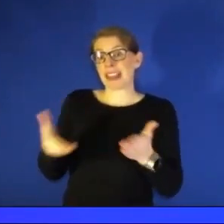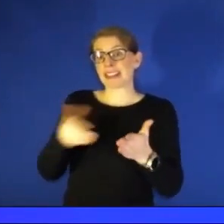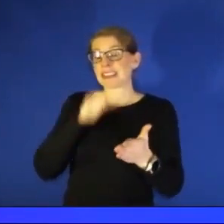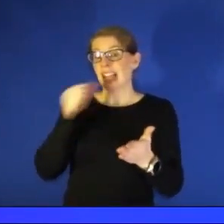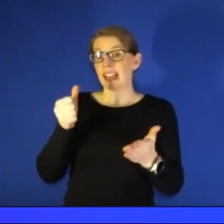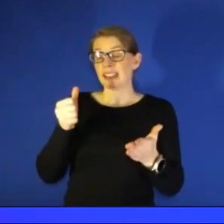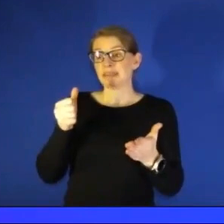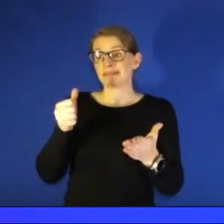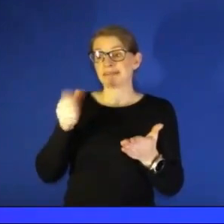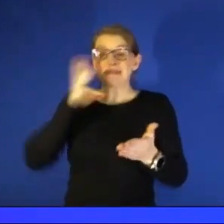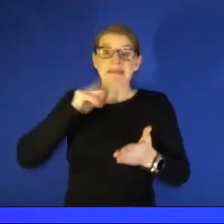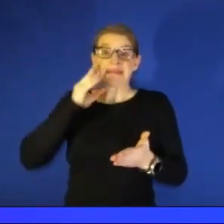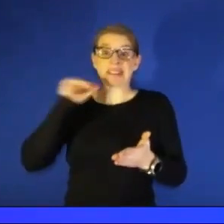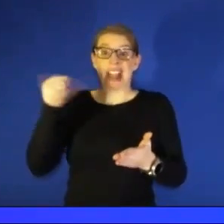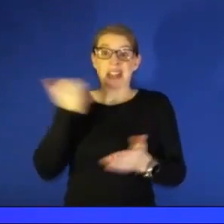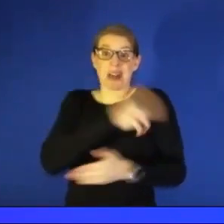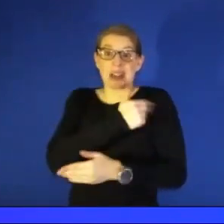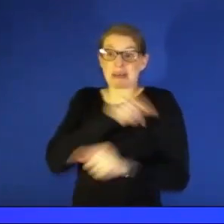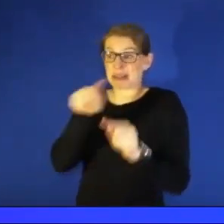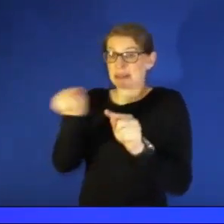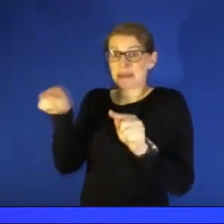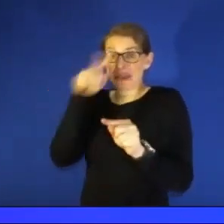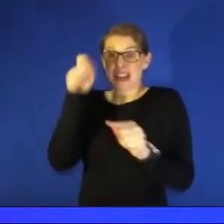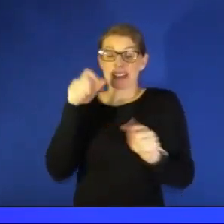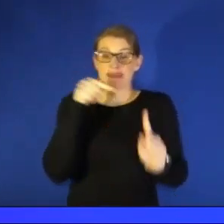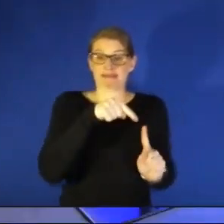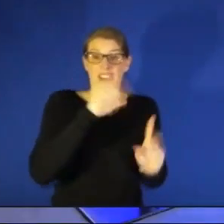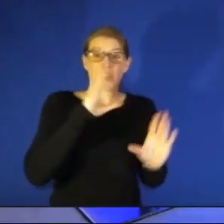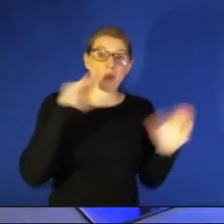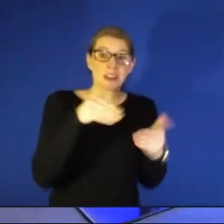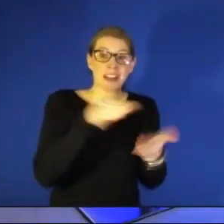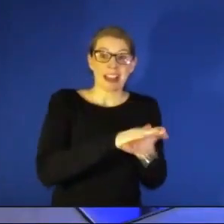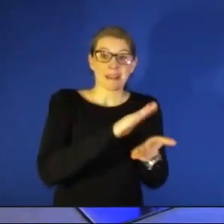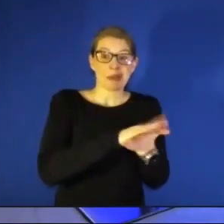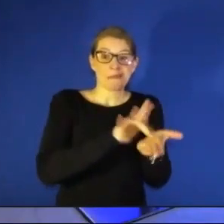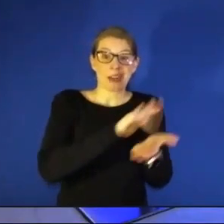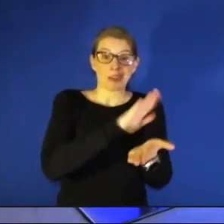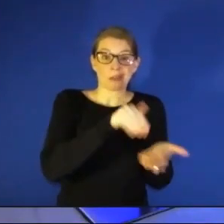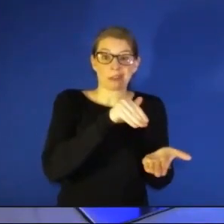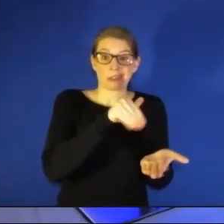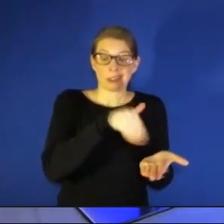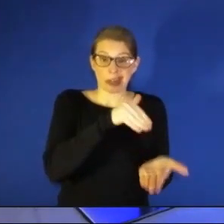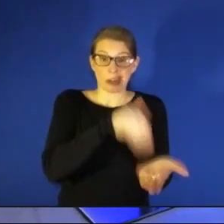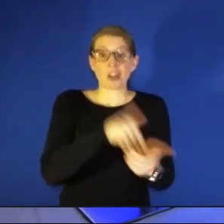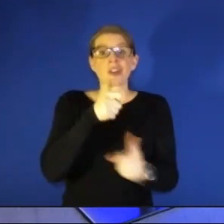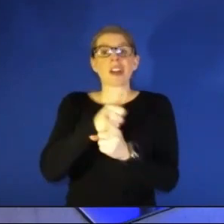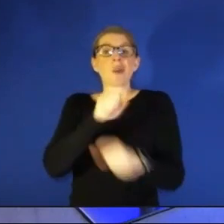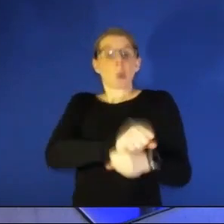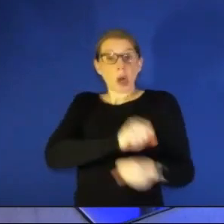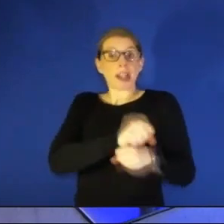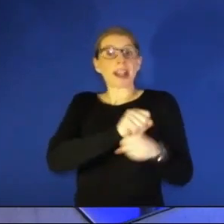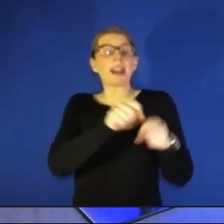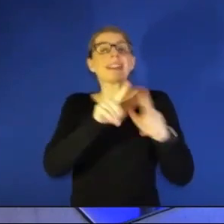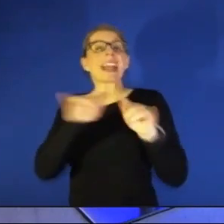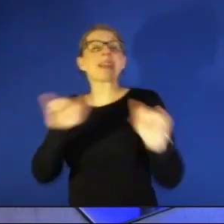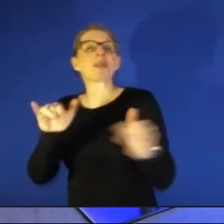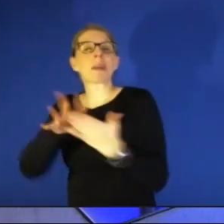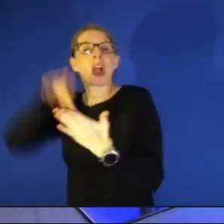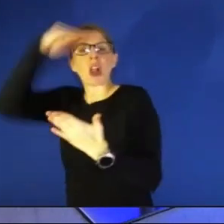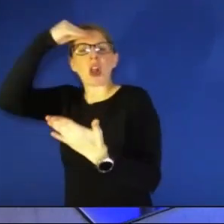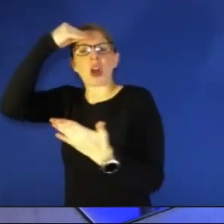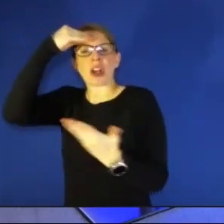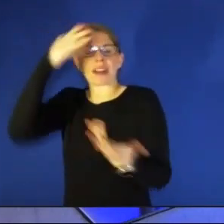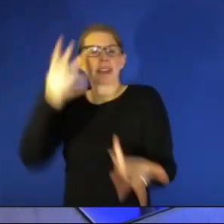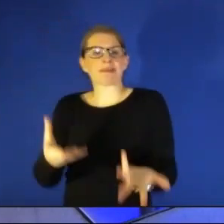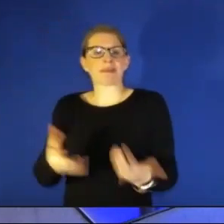elsewhere because it's an academic medical center. I like what you said. You're not just working, you're learning. Rachel, what are your thoughts on that? What can you let people know